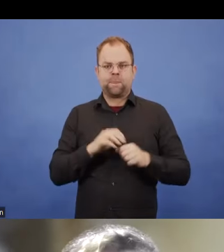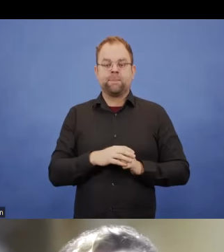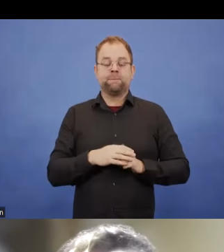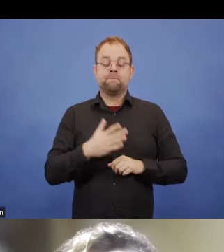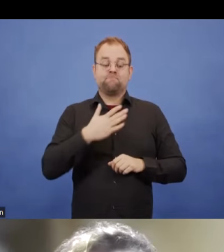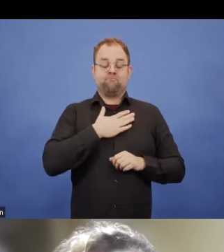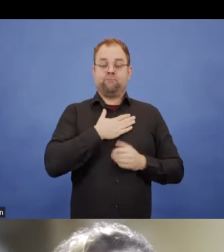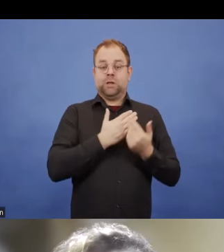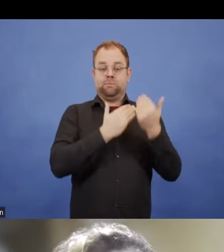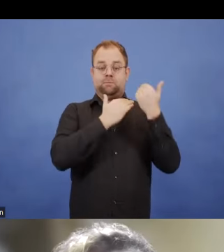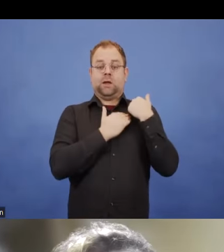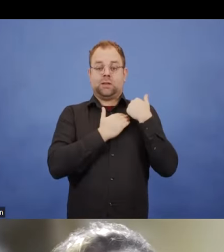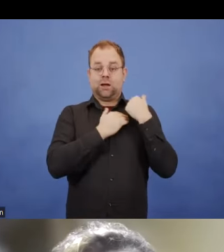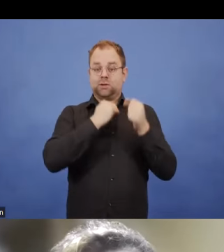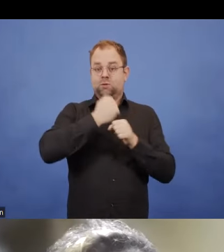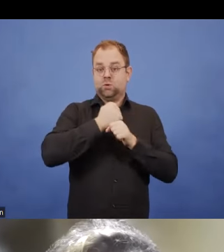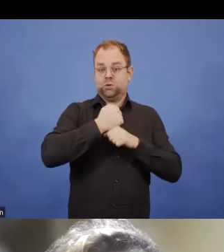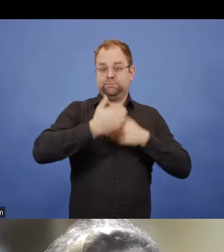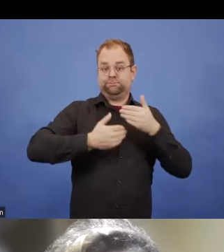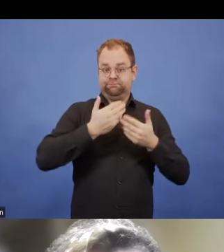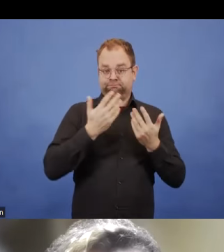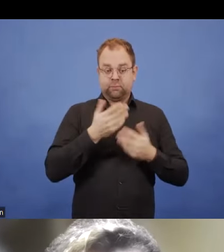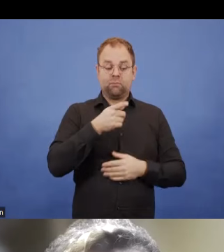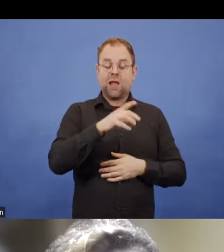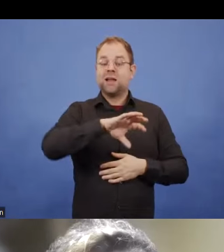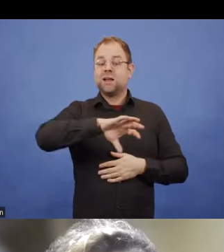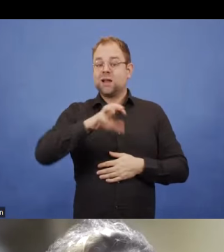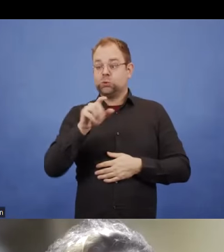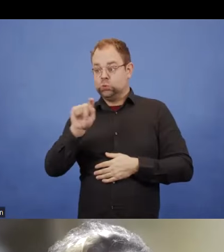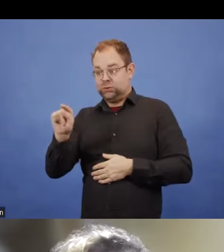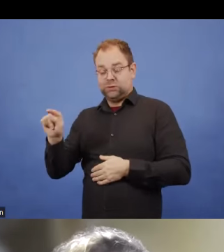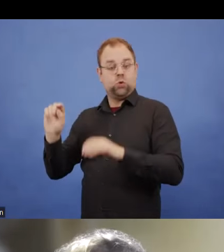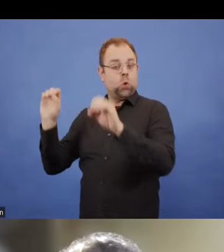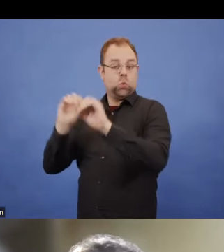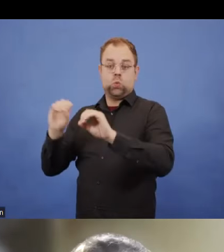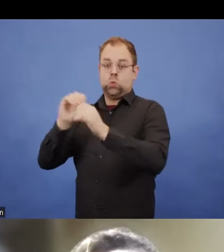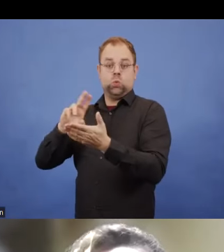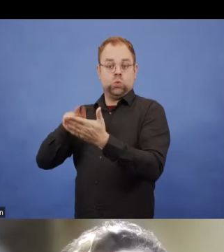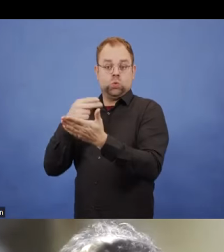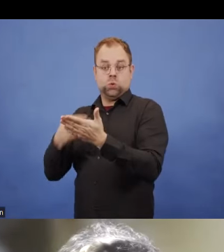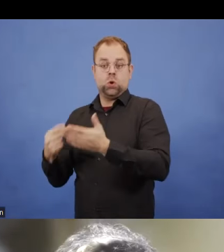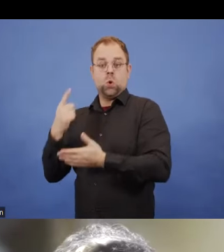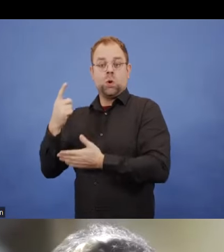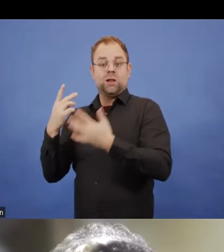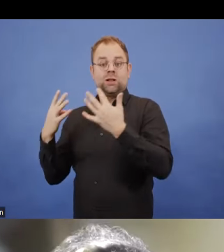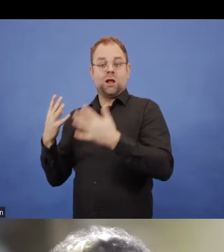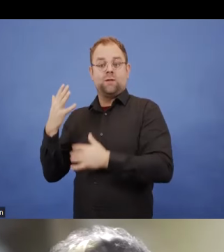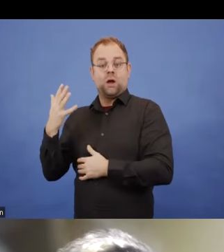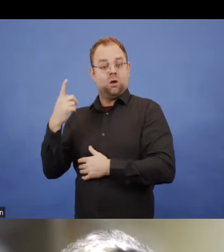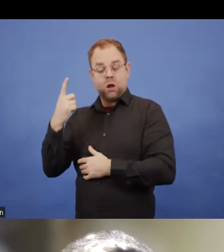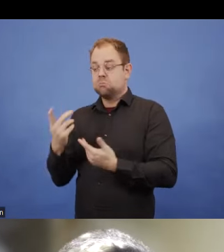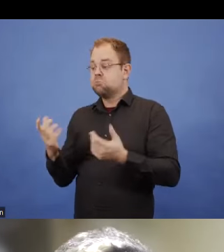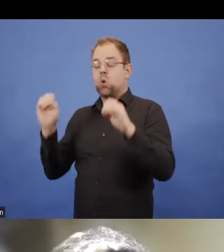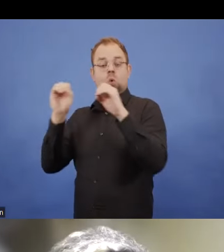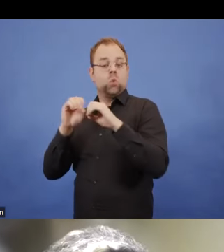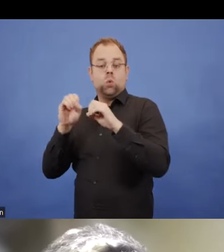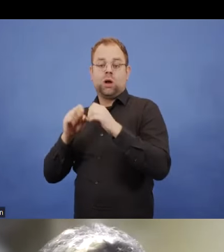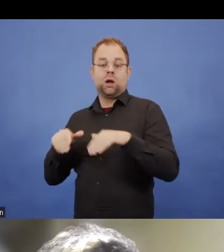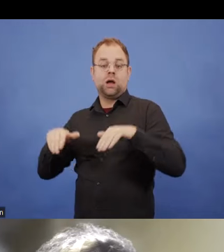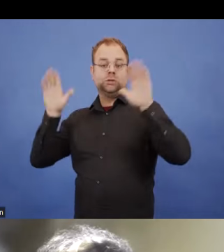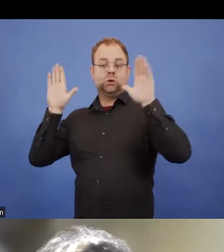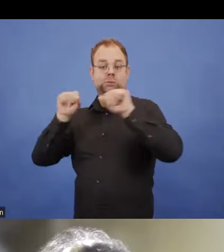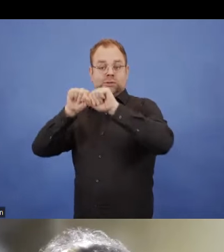the state authorities have nothing in place to adjudicate their claim, then they will turn to UNHCR, directly to UNHCR's